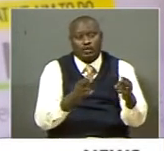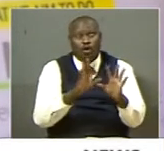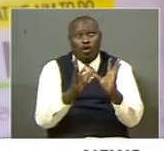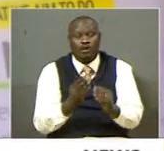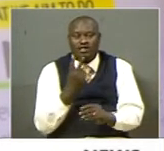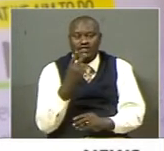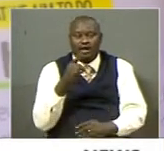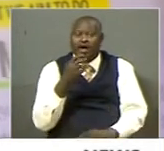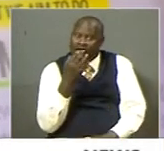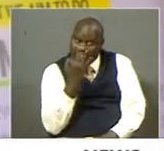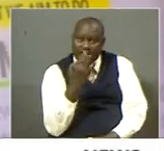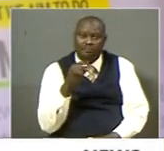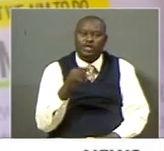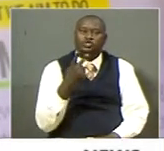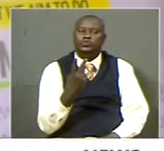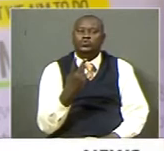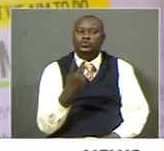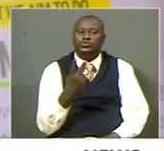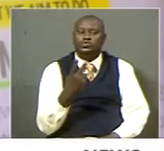3.2 trillion.